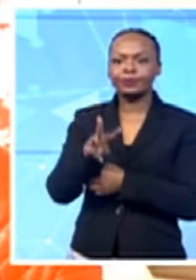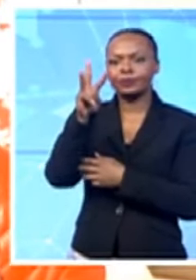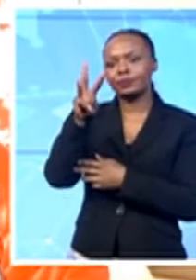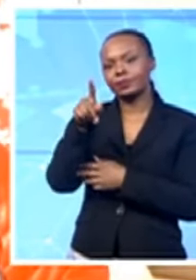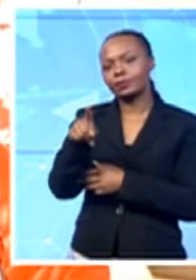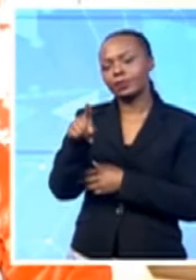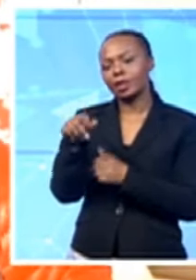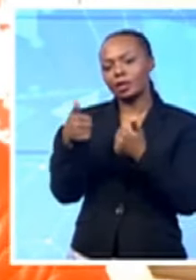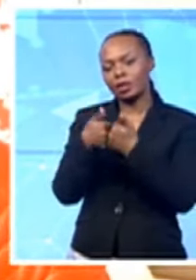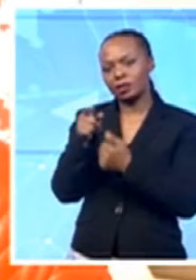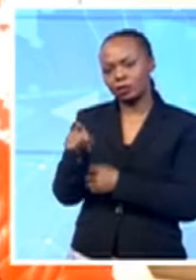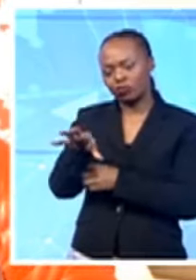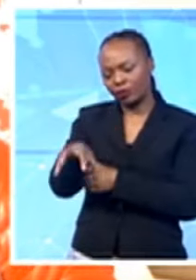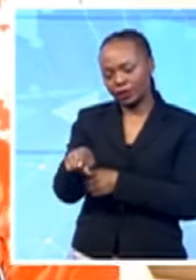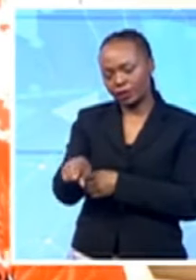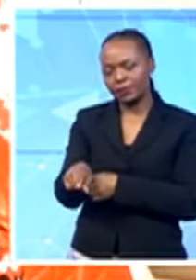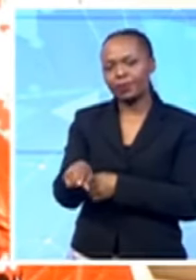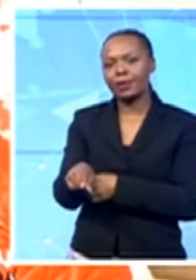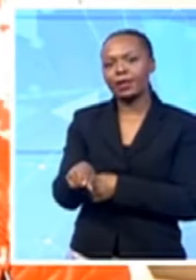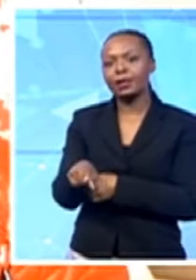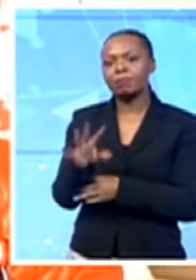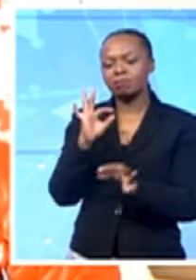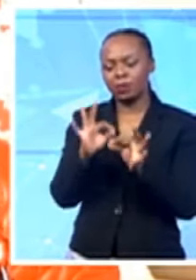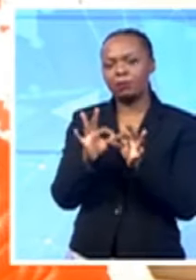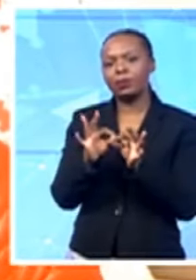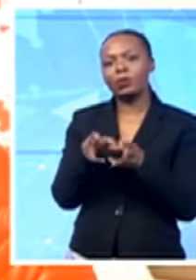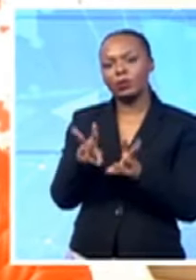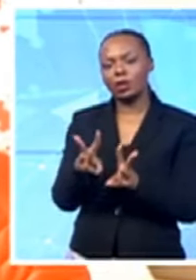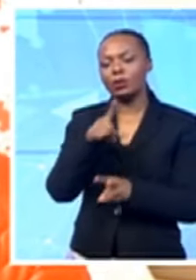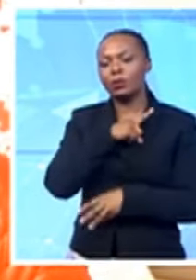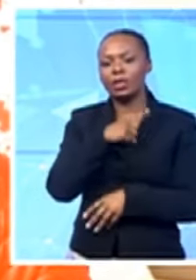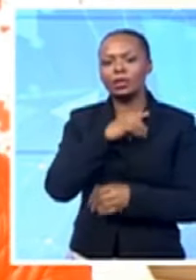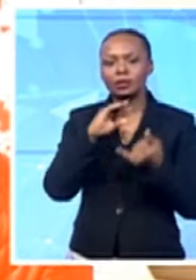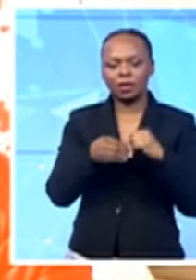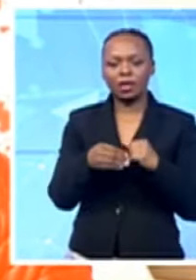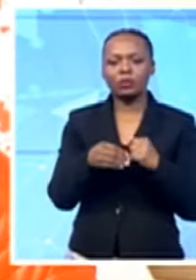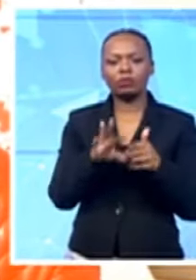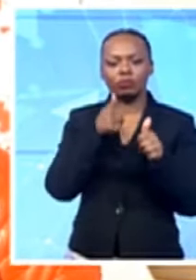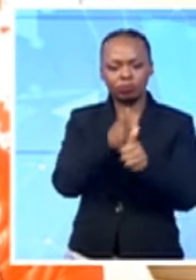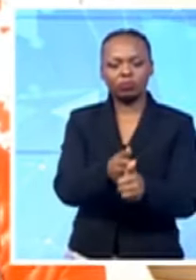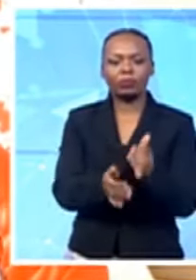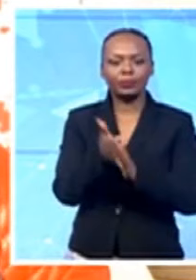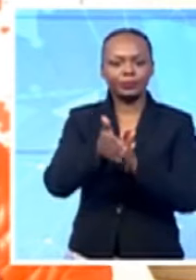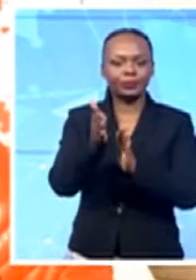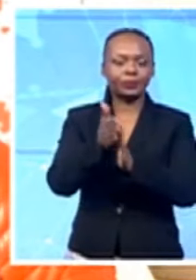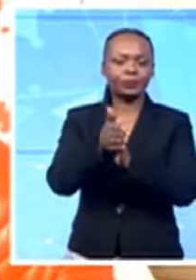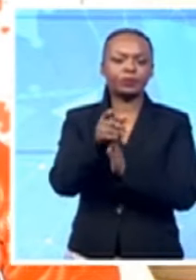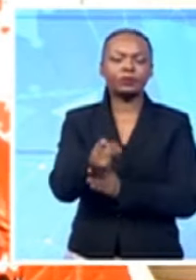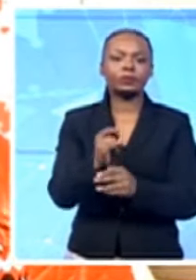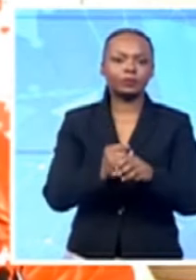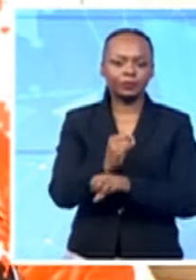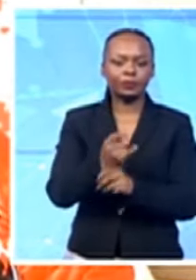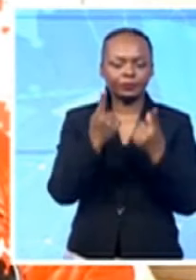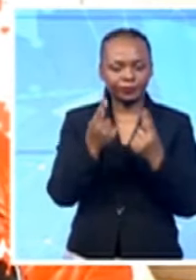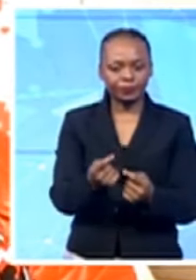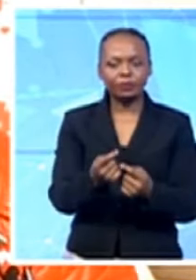will ensure that we really keep up with the momentum. And as matters stands currently, as we have correctly said, we are running far behind in